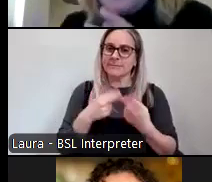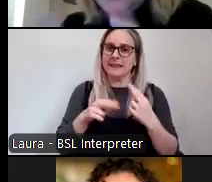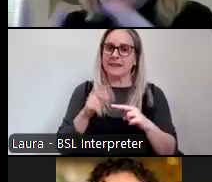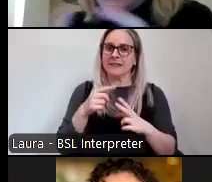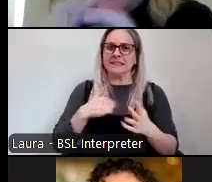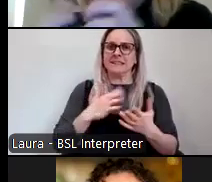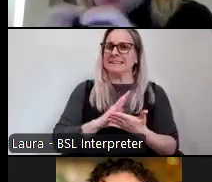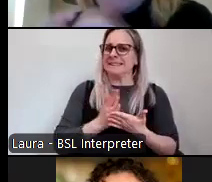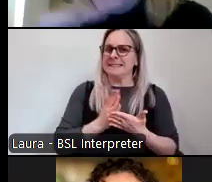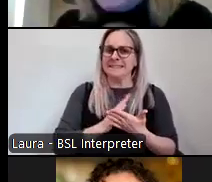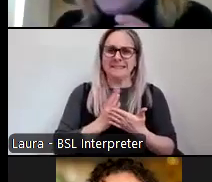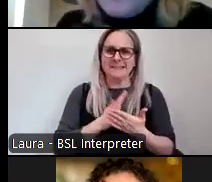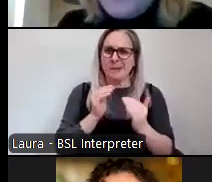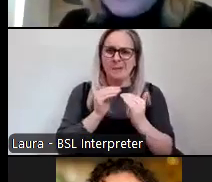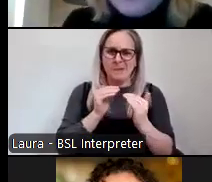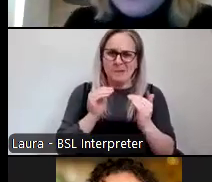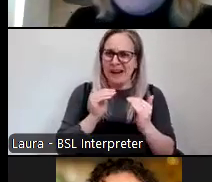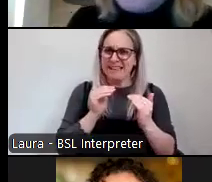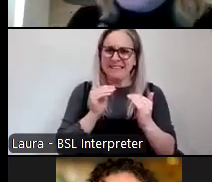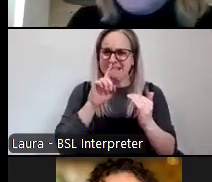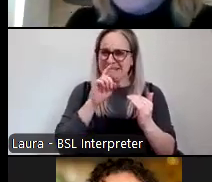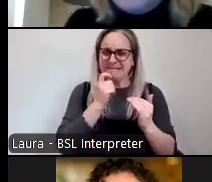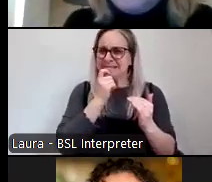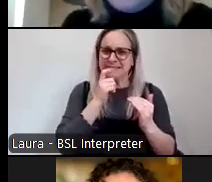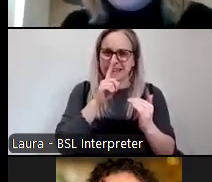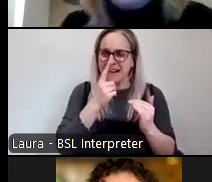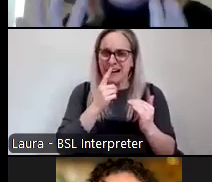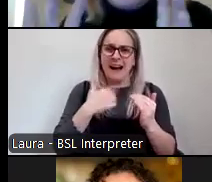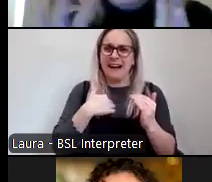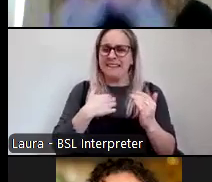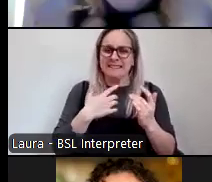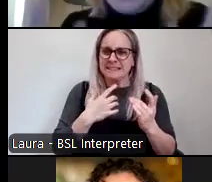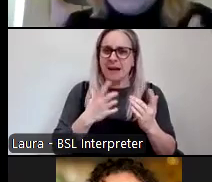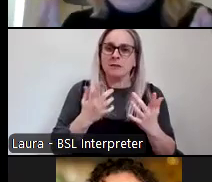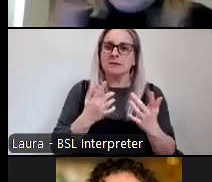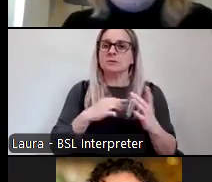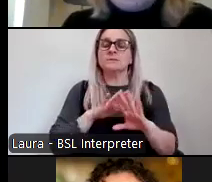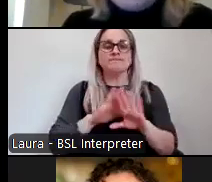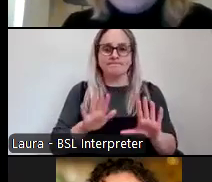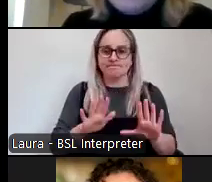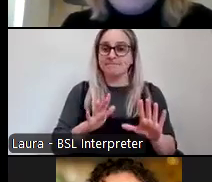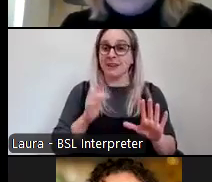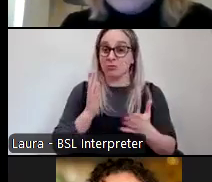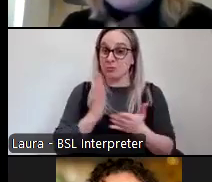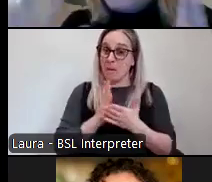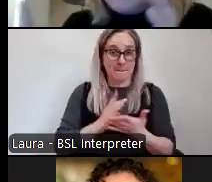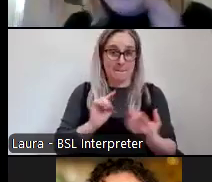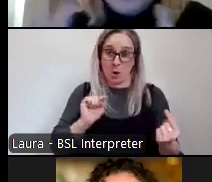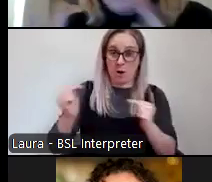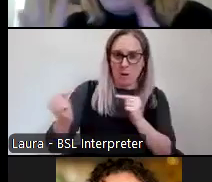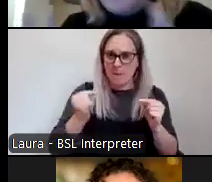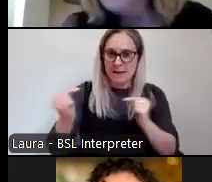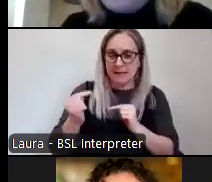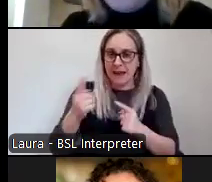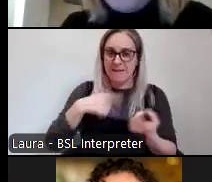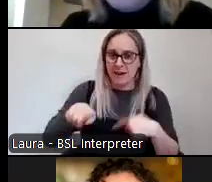wobbly, you're sort of trying to crowbar yourself into the eligibility of a fellowship, I would say, given how competitive it is, it's probably